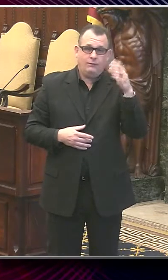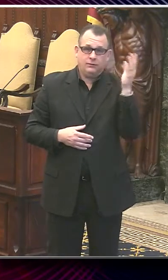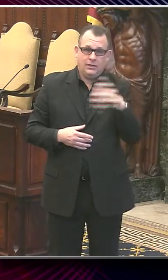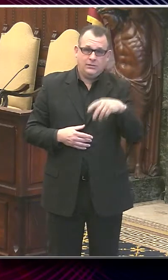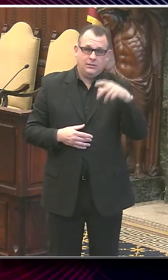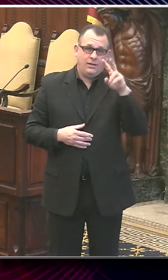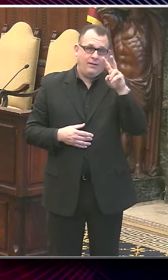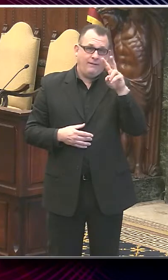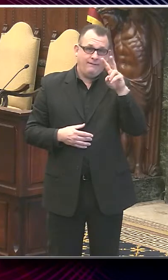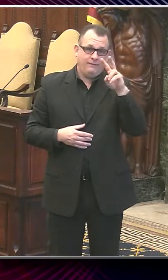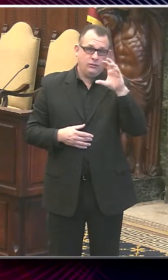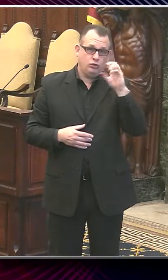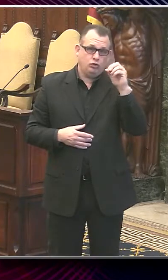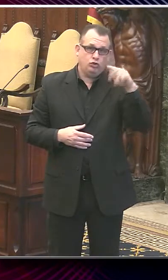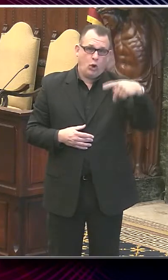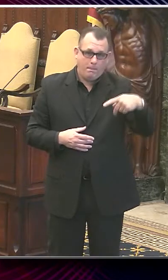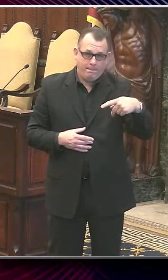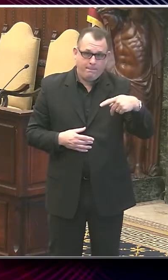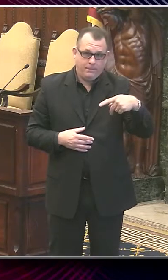pidcphila.com/chirp. That's